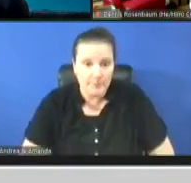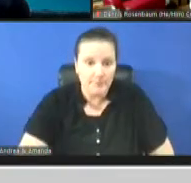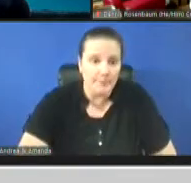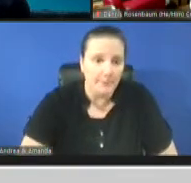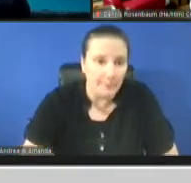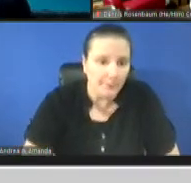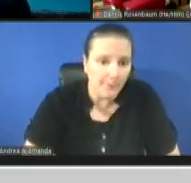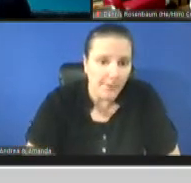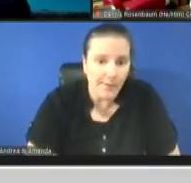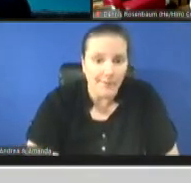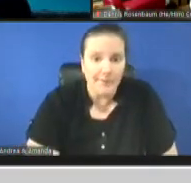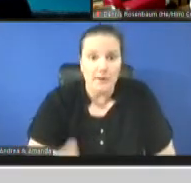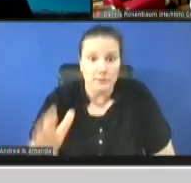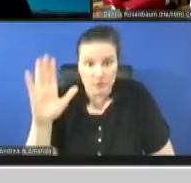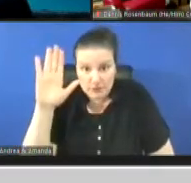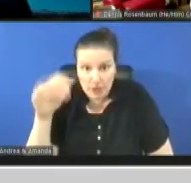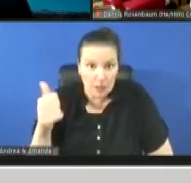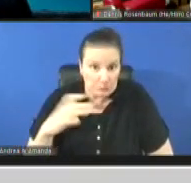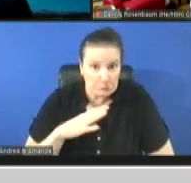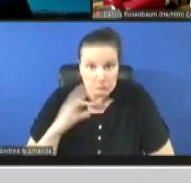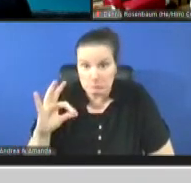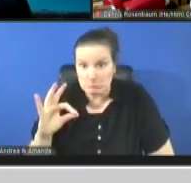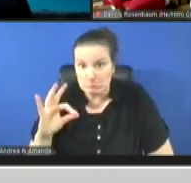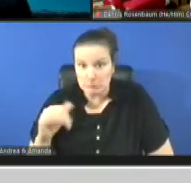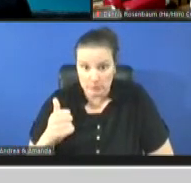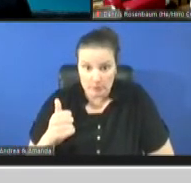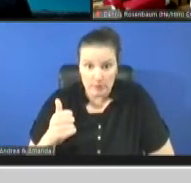Turn, you can raise a hand or.